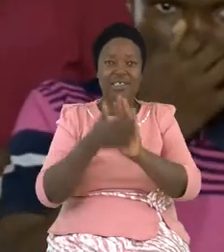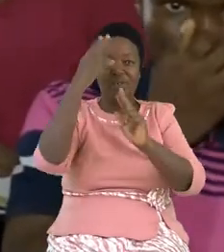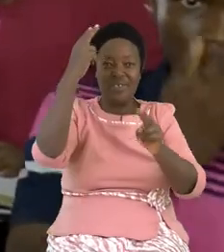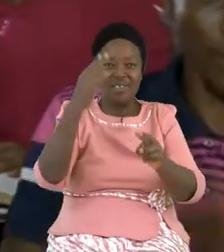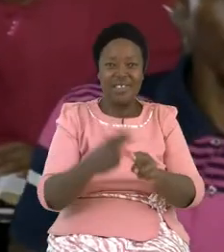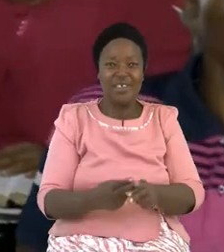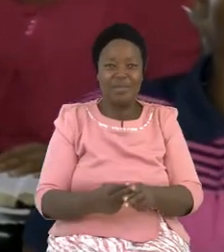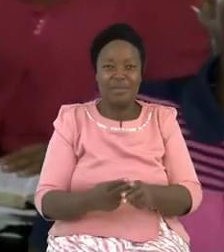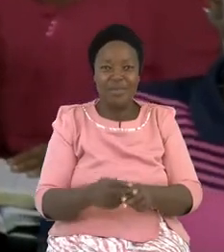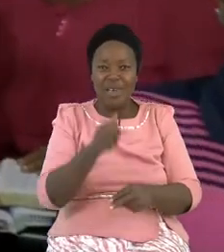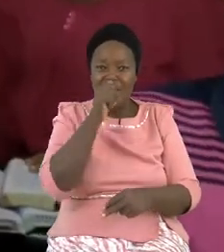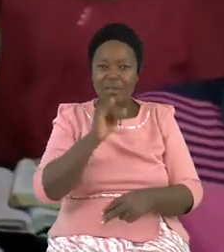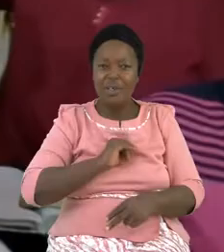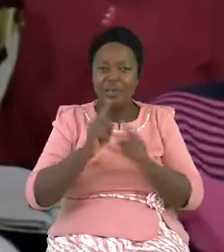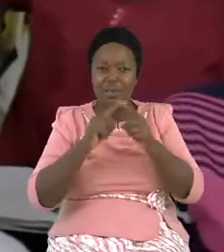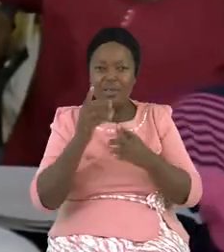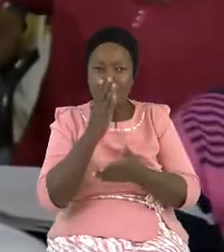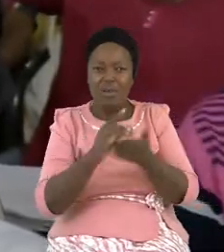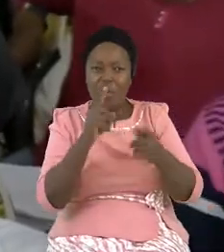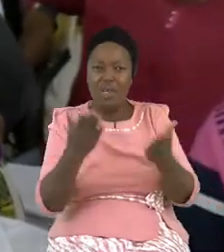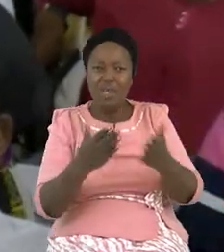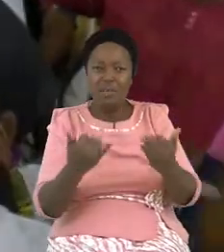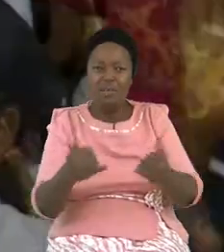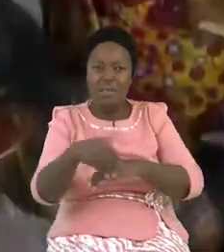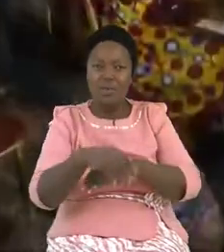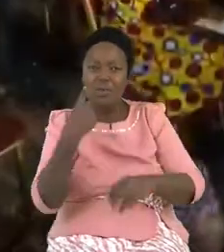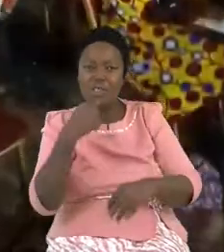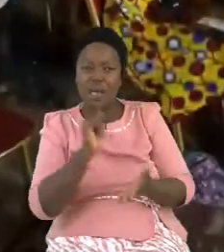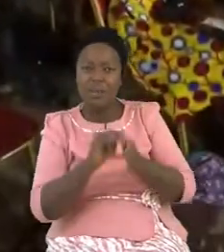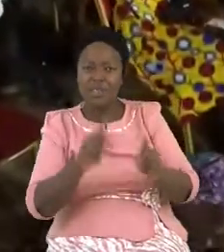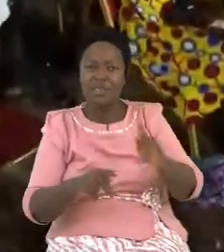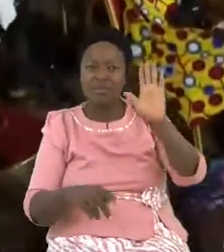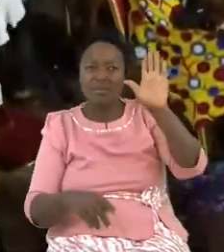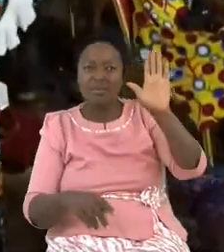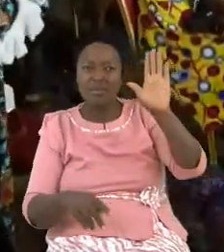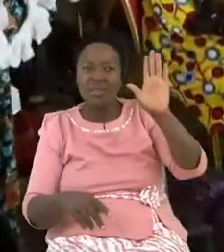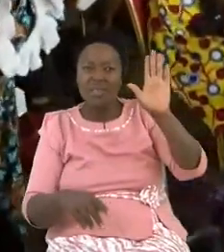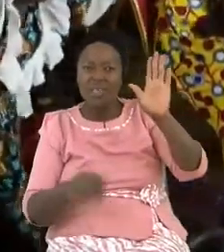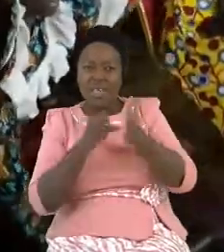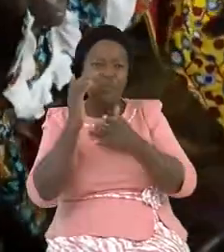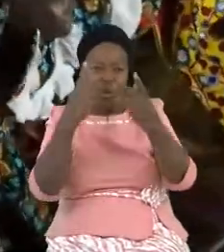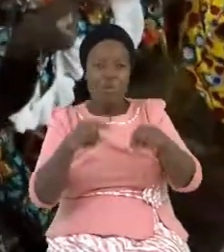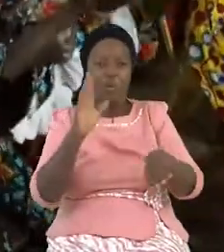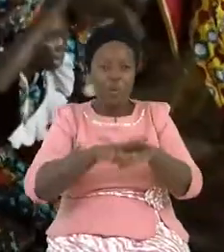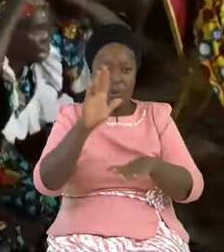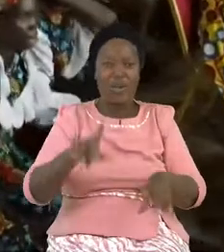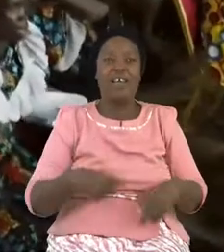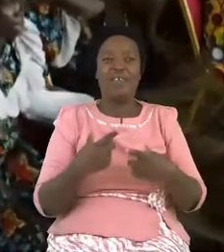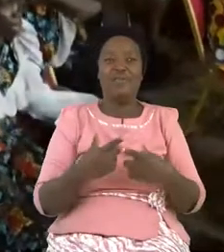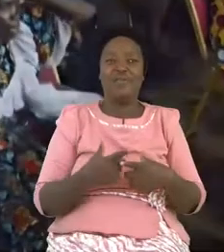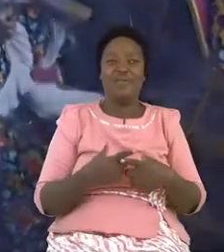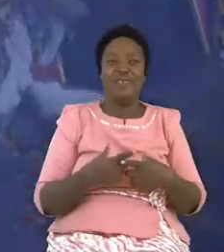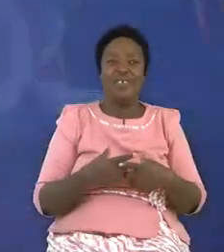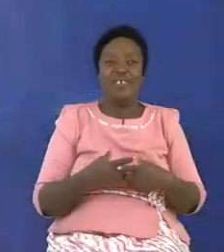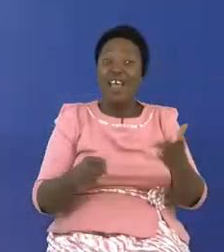Am I talking to somebody there today? What's the person I'm talking to right there? It will come upon your life. This is